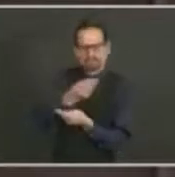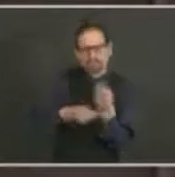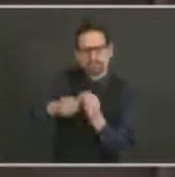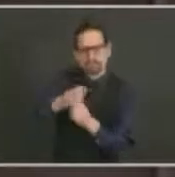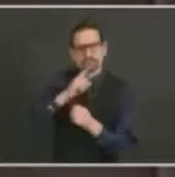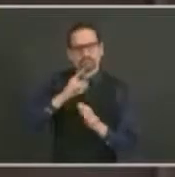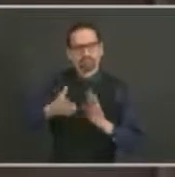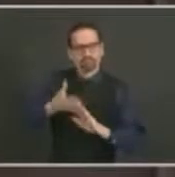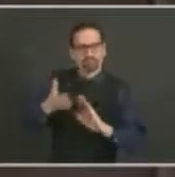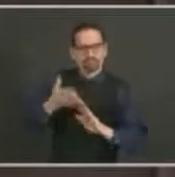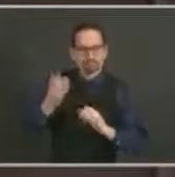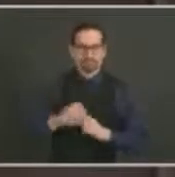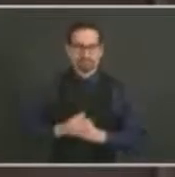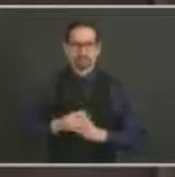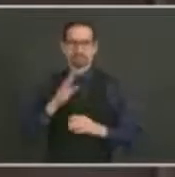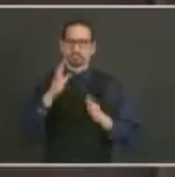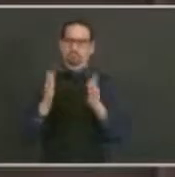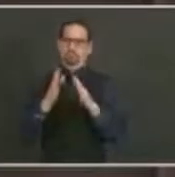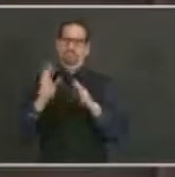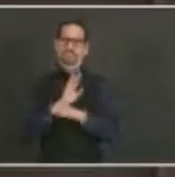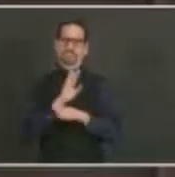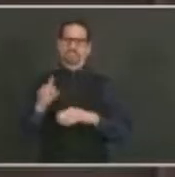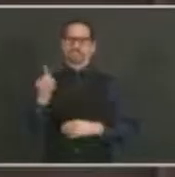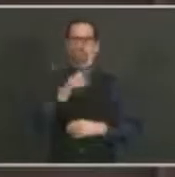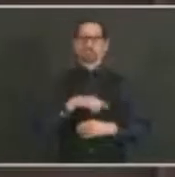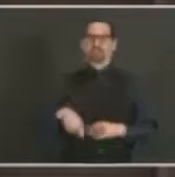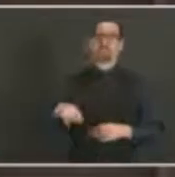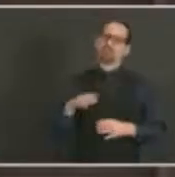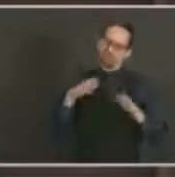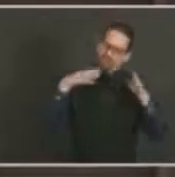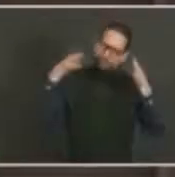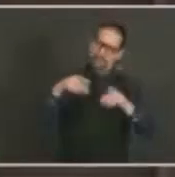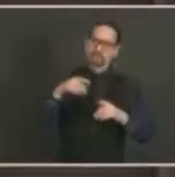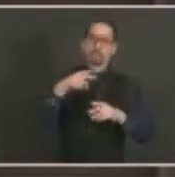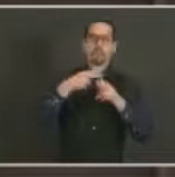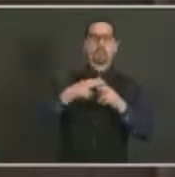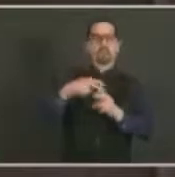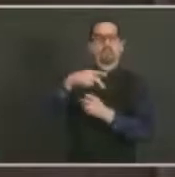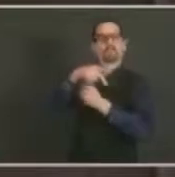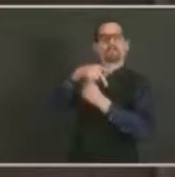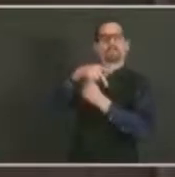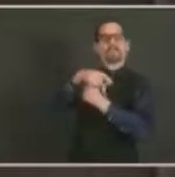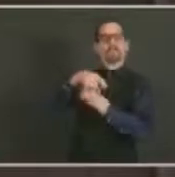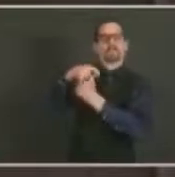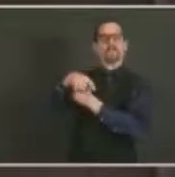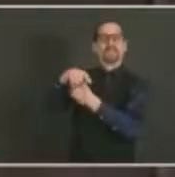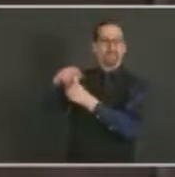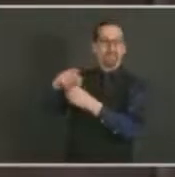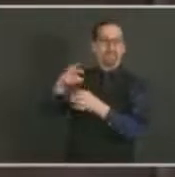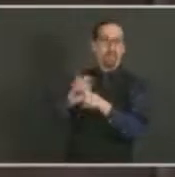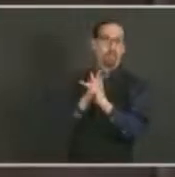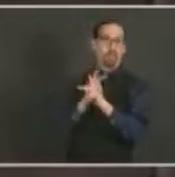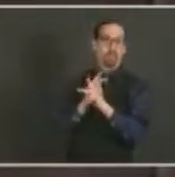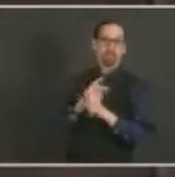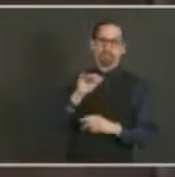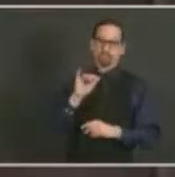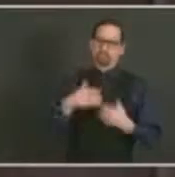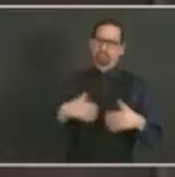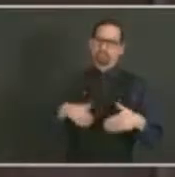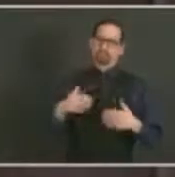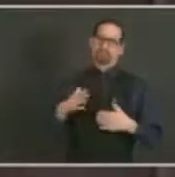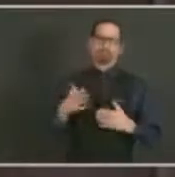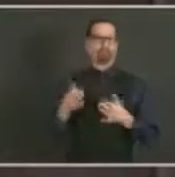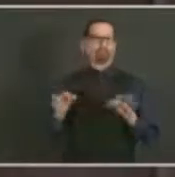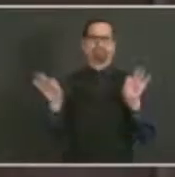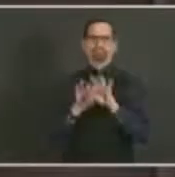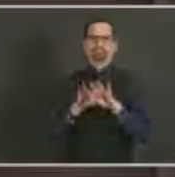thank you for doing that, is that the PPP loans are critical. So right now we're approaching over $800 million of PP loans that have gone